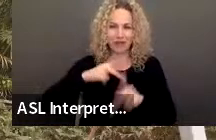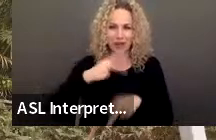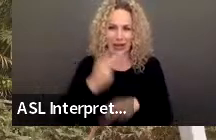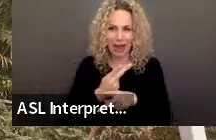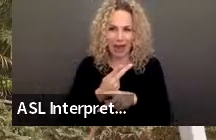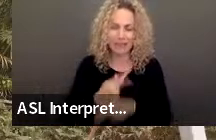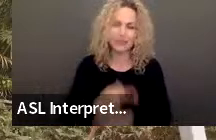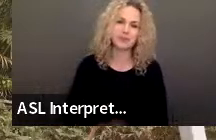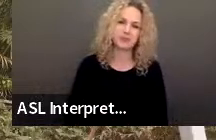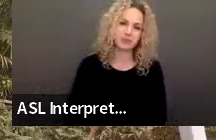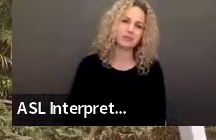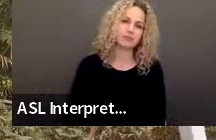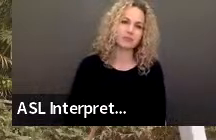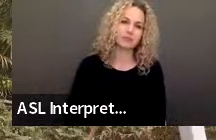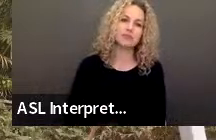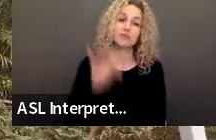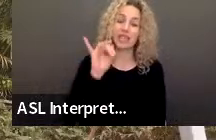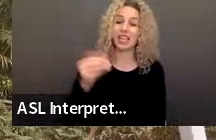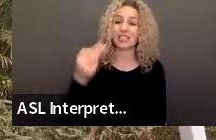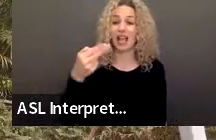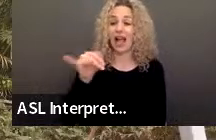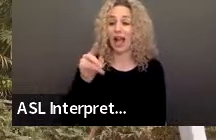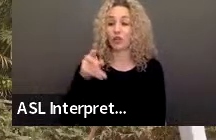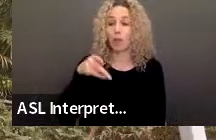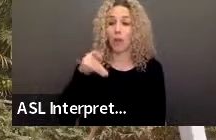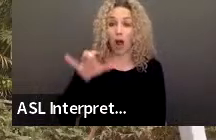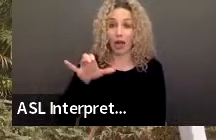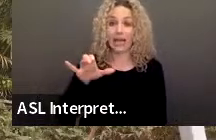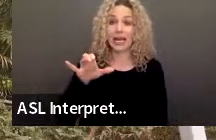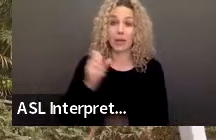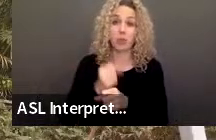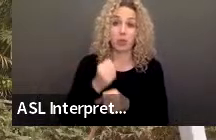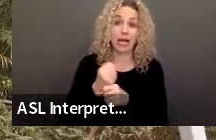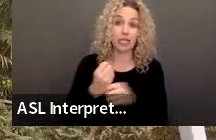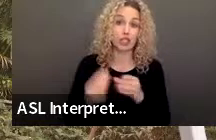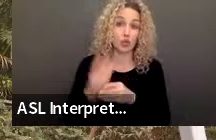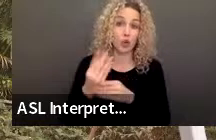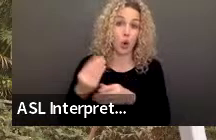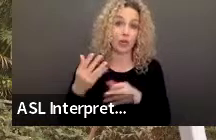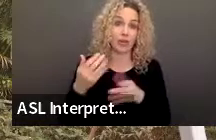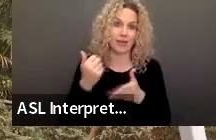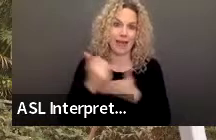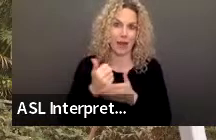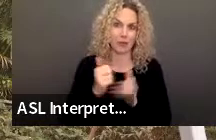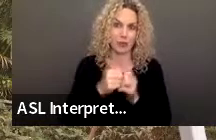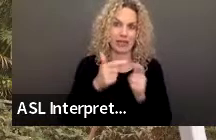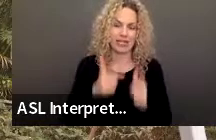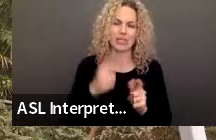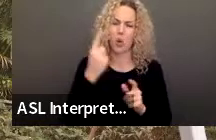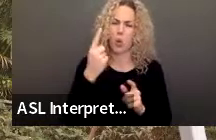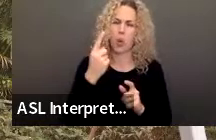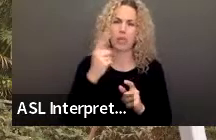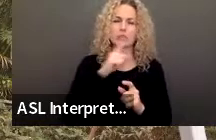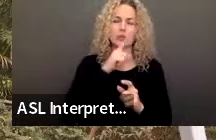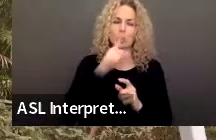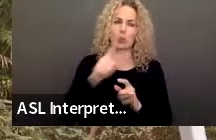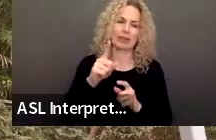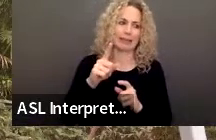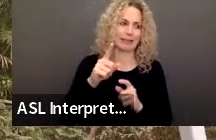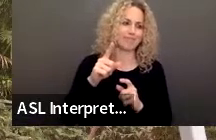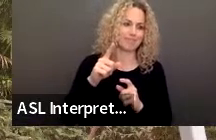this is what the hydroponic production allows for. And one thing that's really kind of